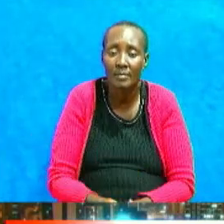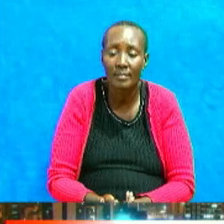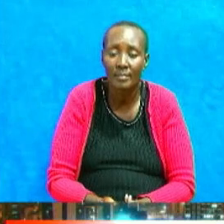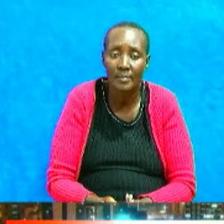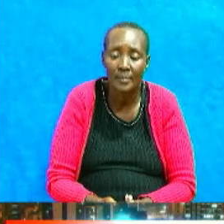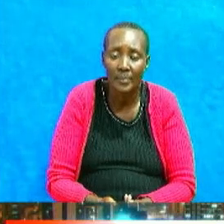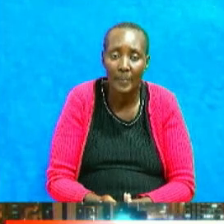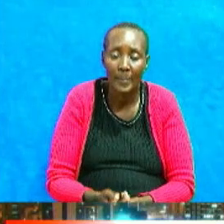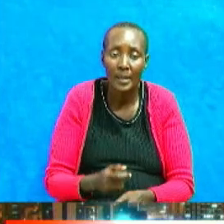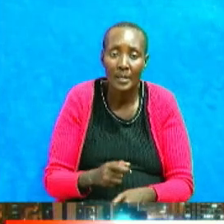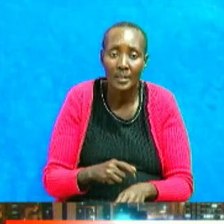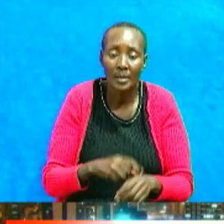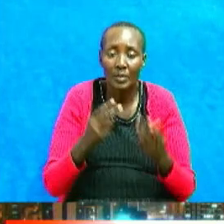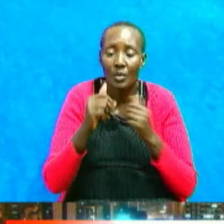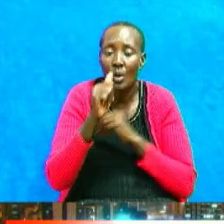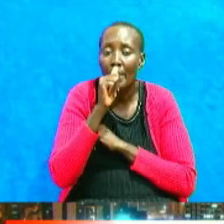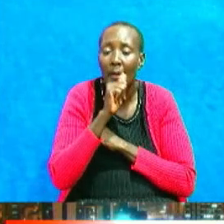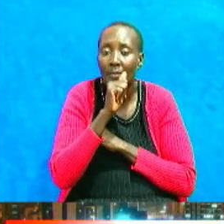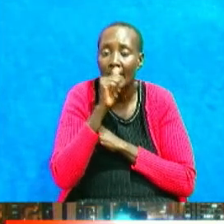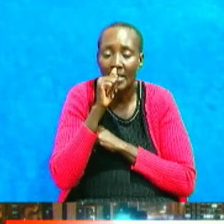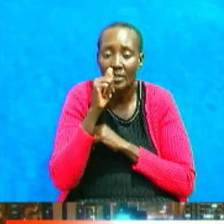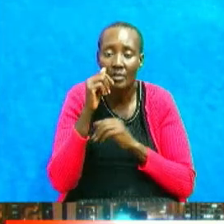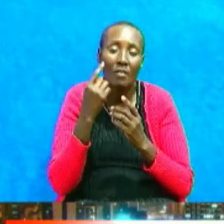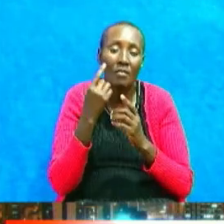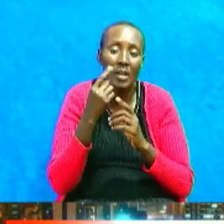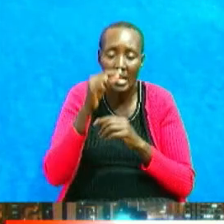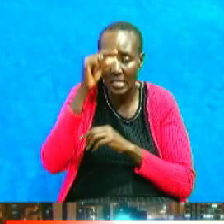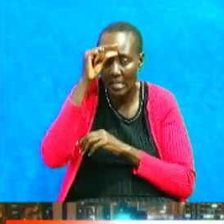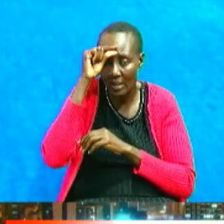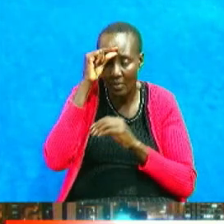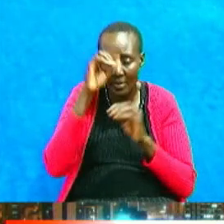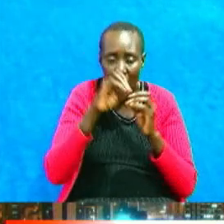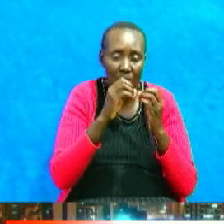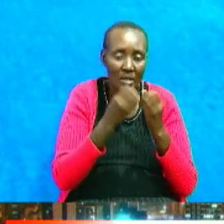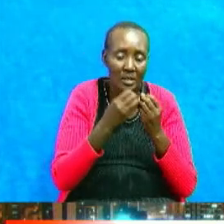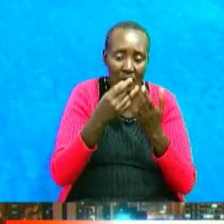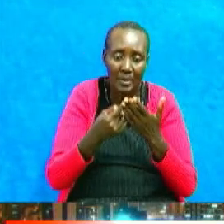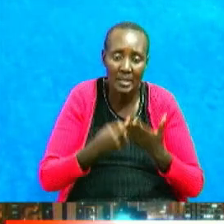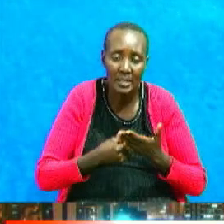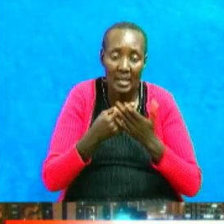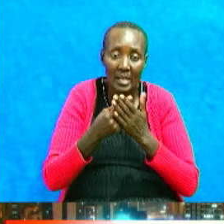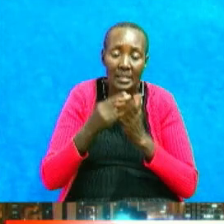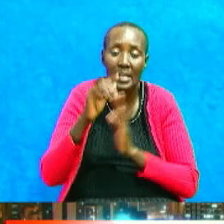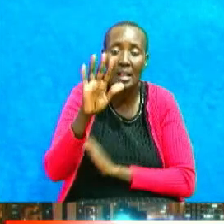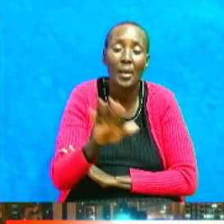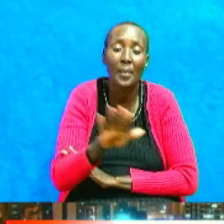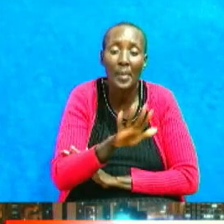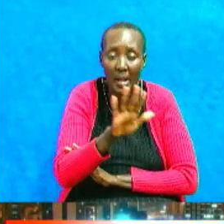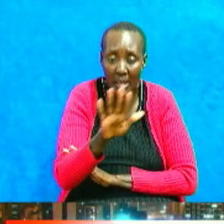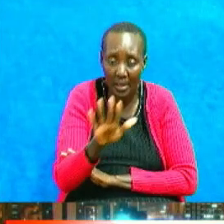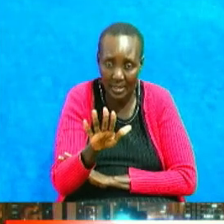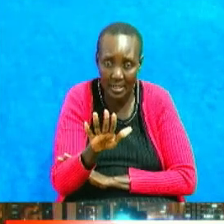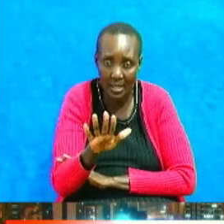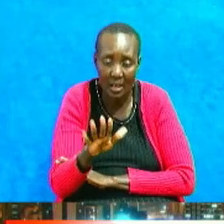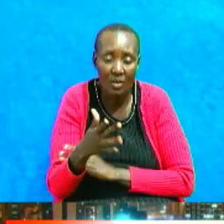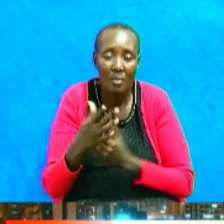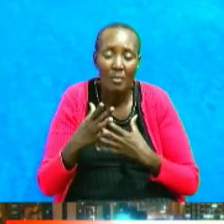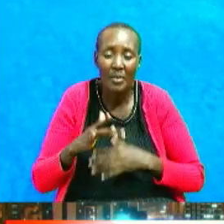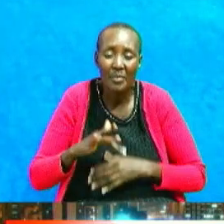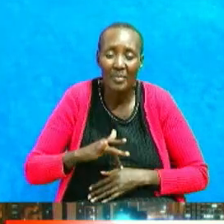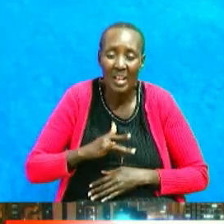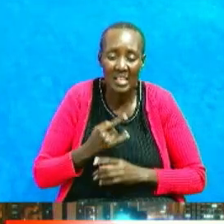Huku swala la ubinafsishaji wa mashirika serikali nchini likijadiliwa katika Bunge la Kitaifa, limeiboisi mseto kutoka